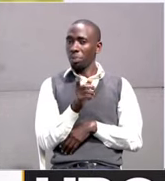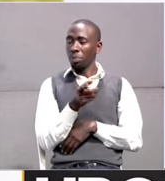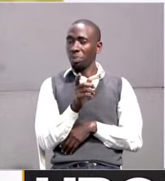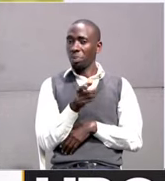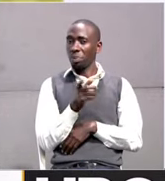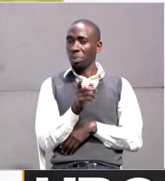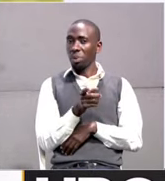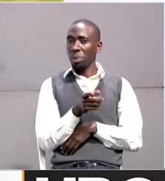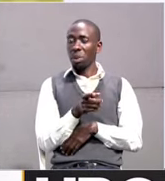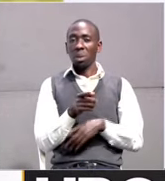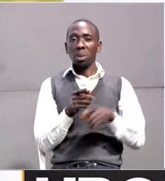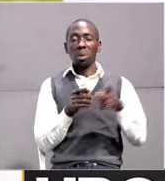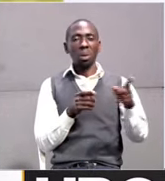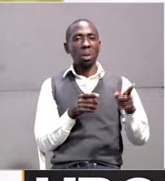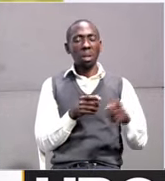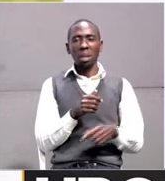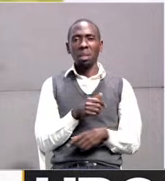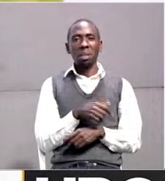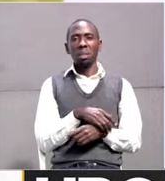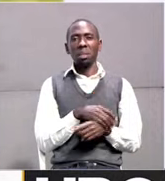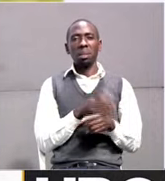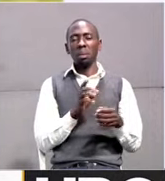those are just agents of foreign interests.